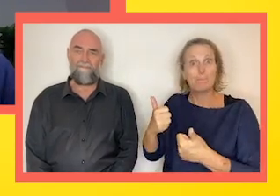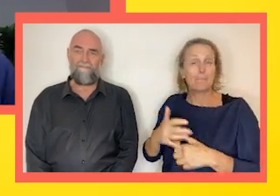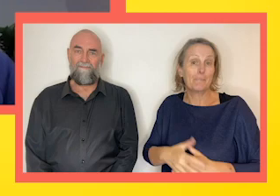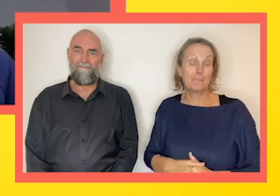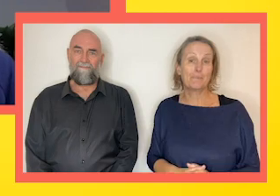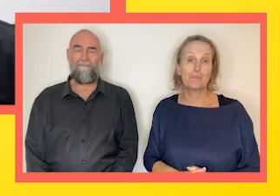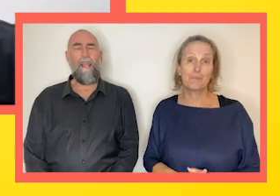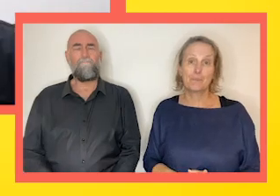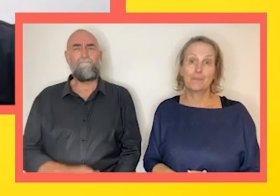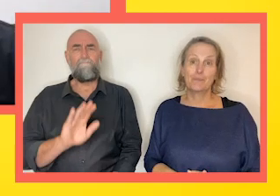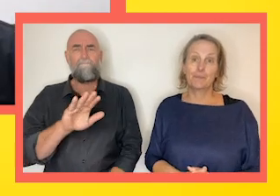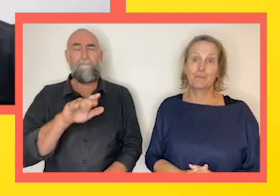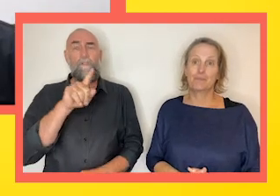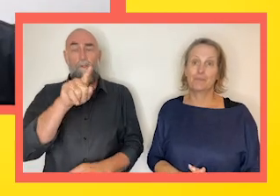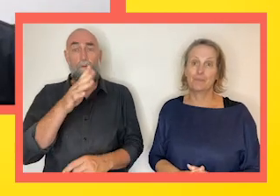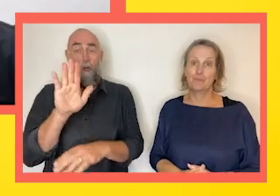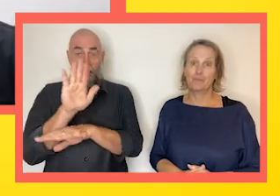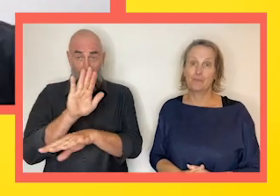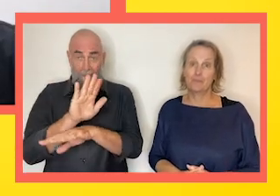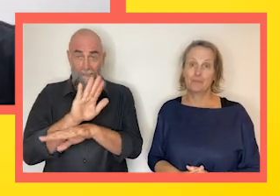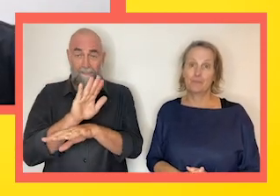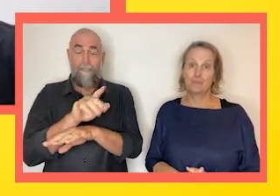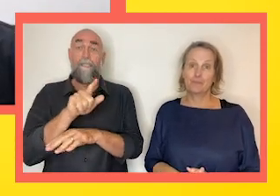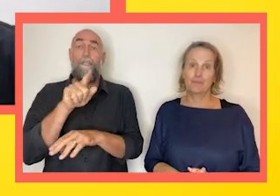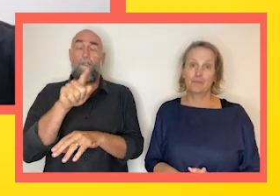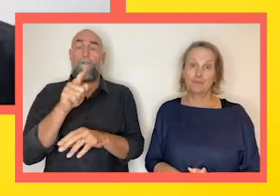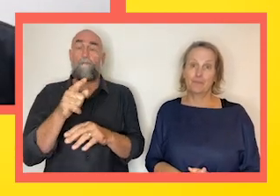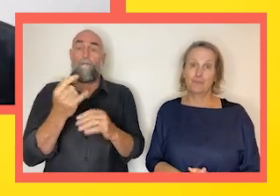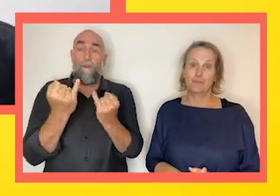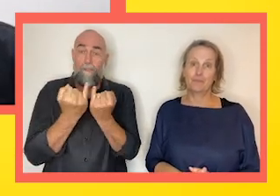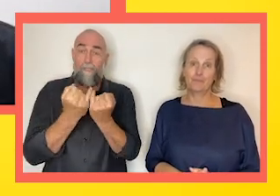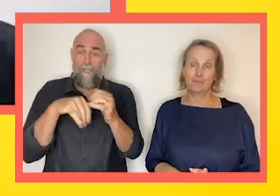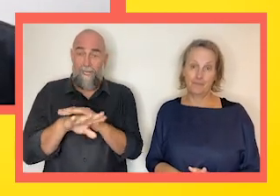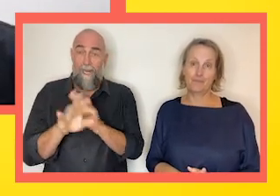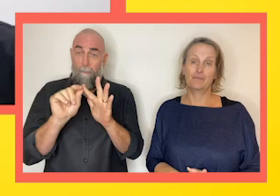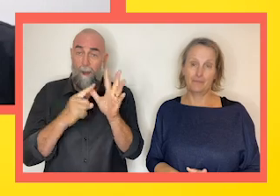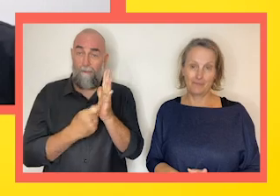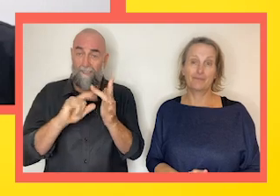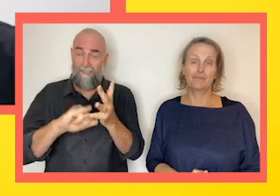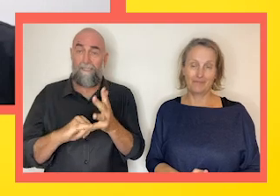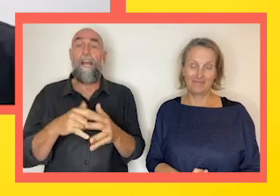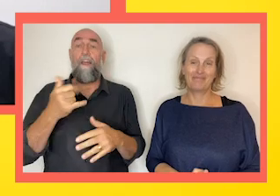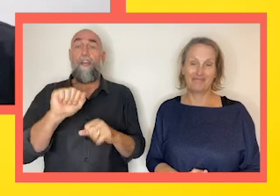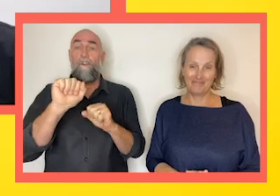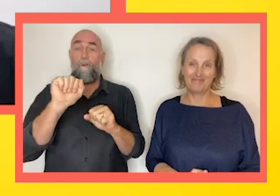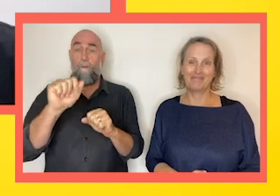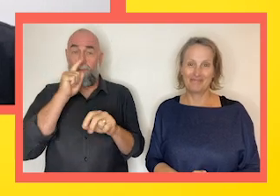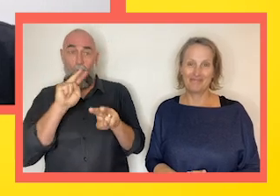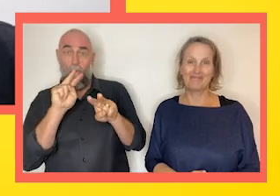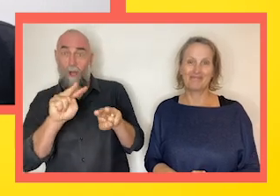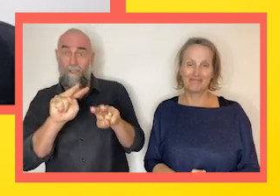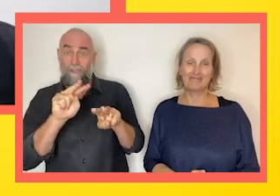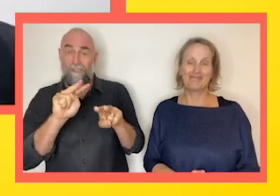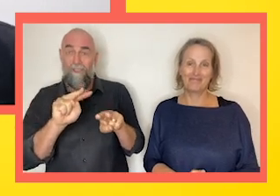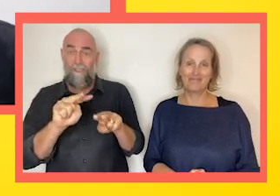So Emma, you're over there competing in Paris. Obviously, you Little Ripper audience will be tuning in to see how you